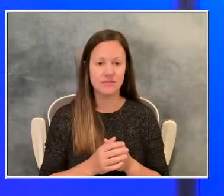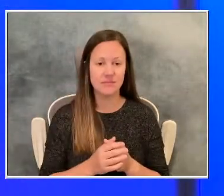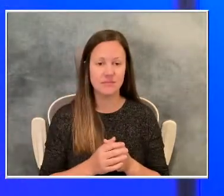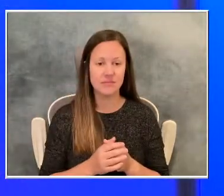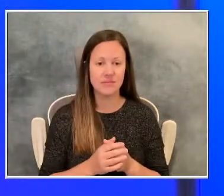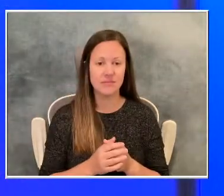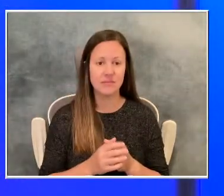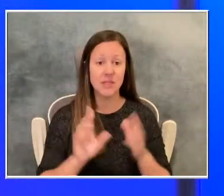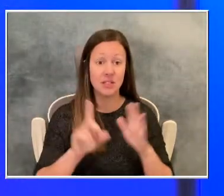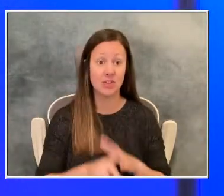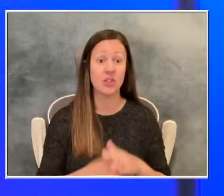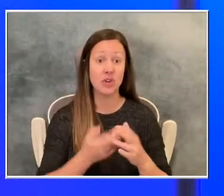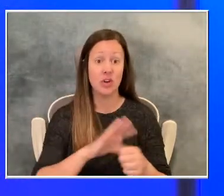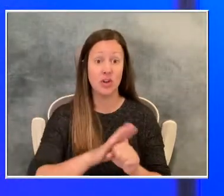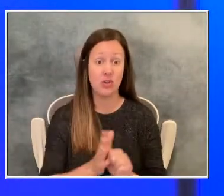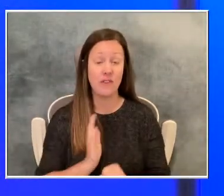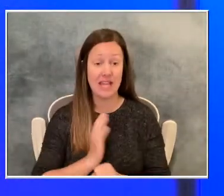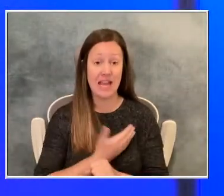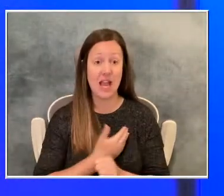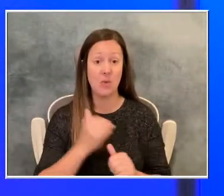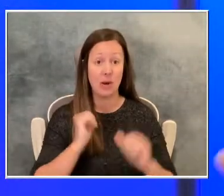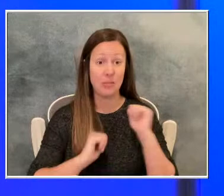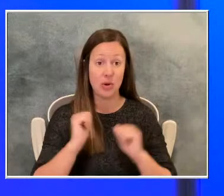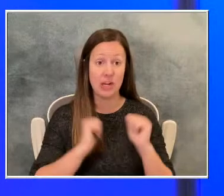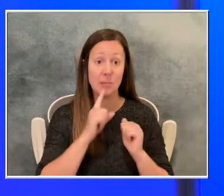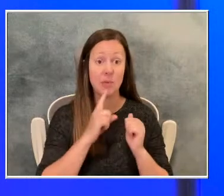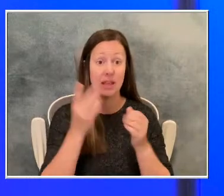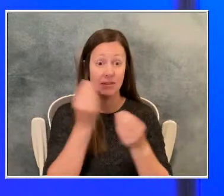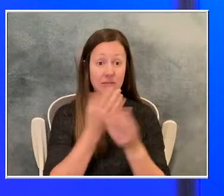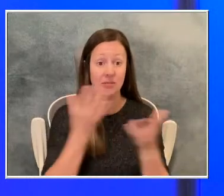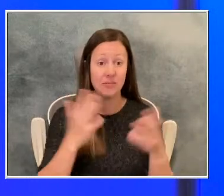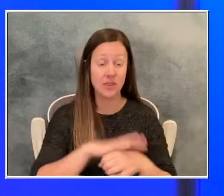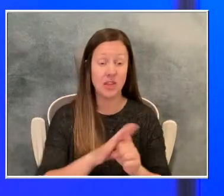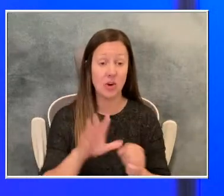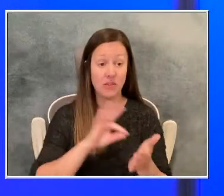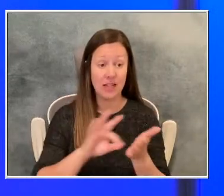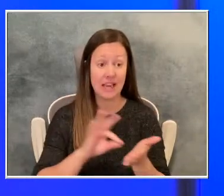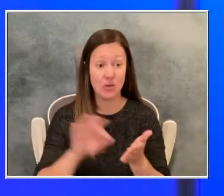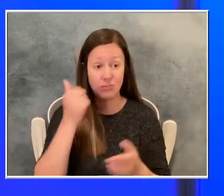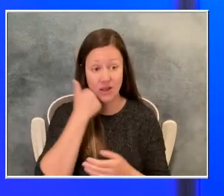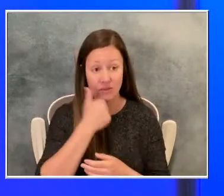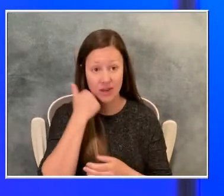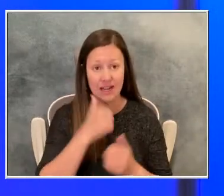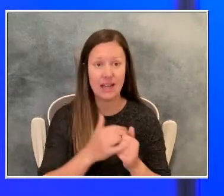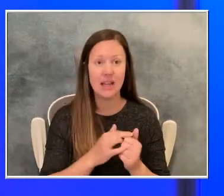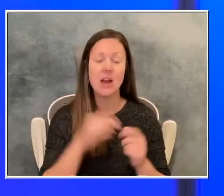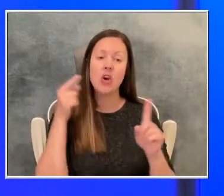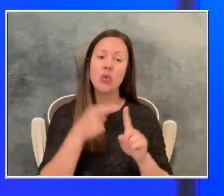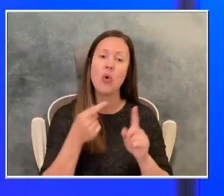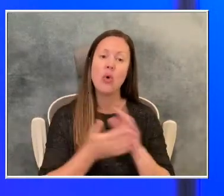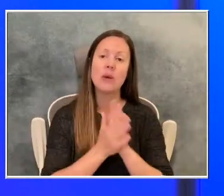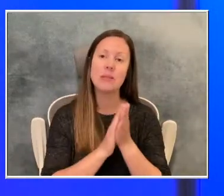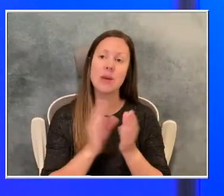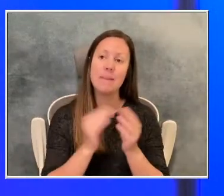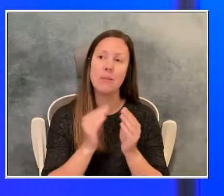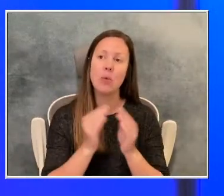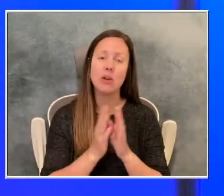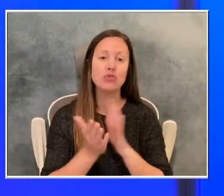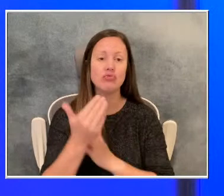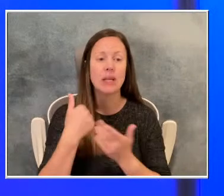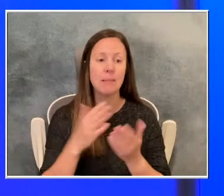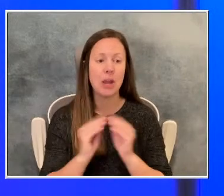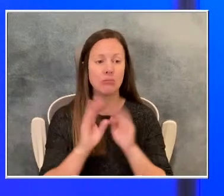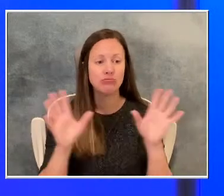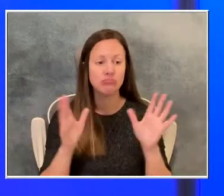this program has brought you the COVID count. We do it every single day. The goal was to be transparent about how many COVID patients that the